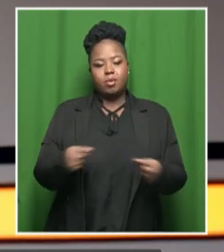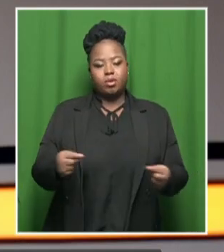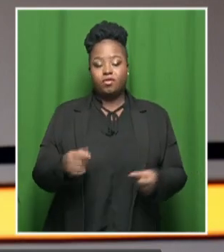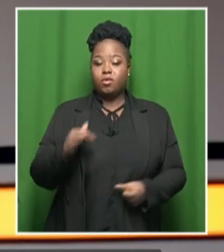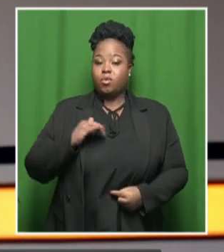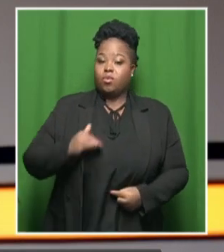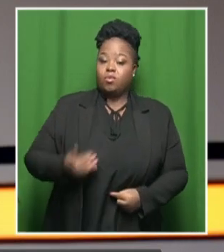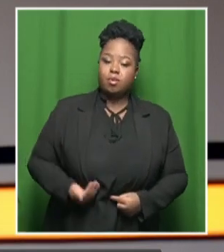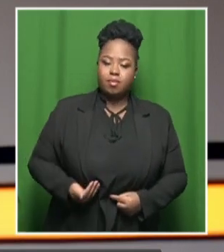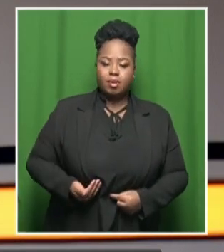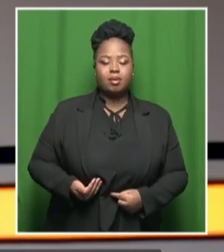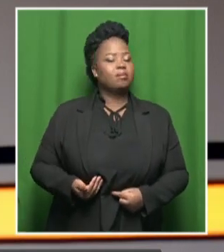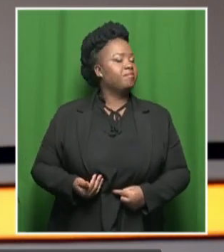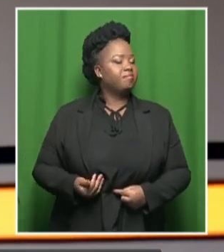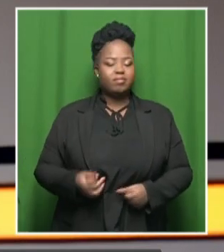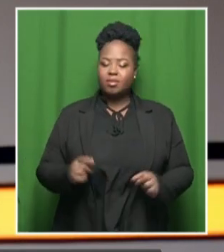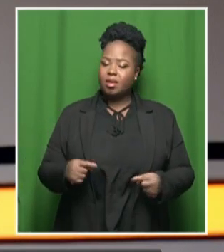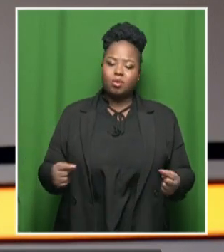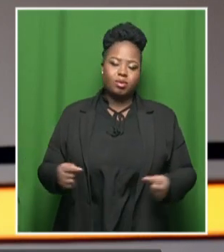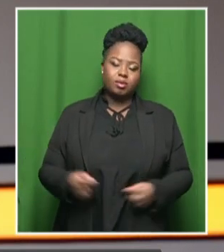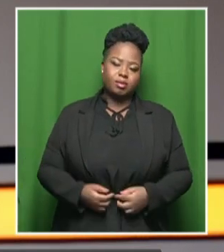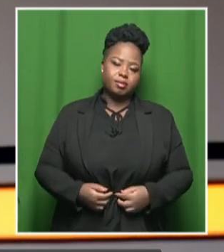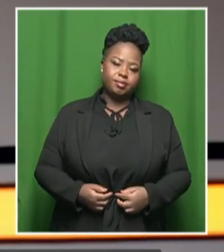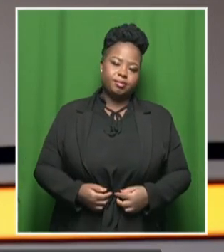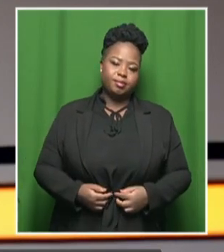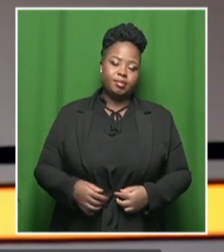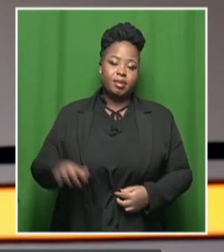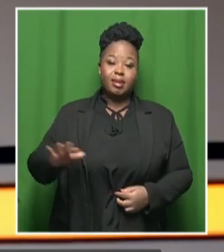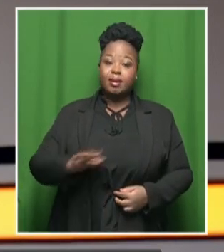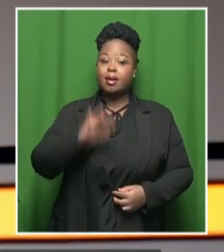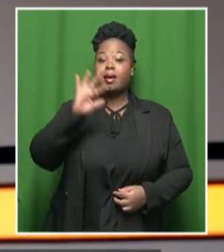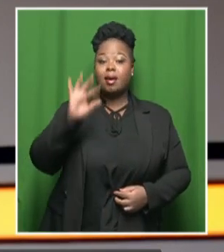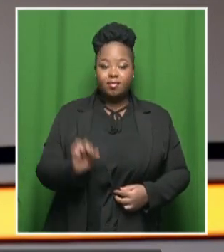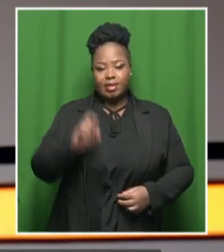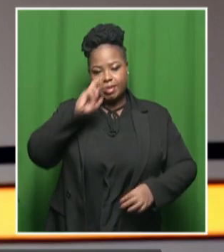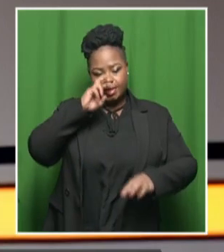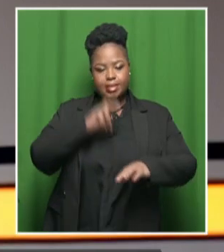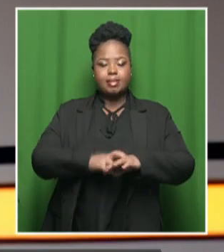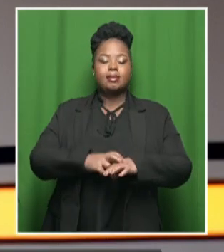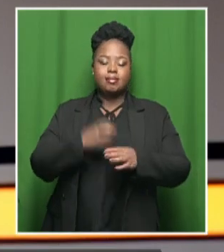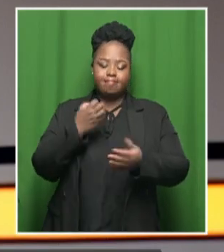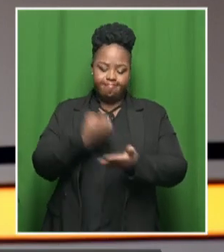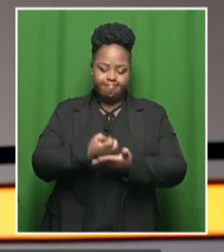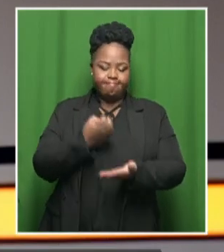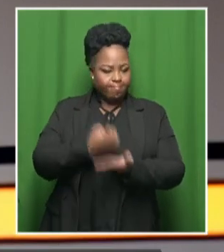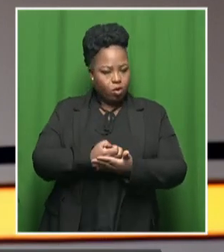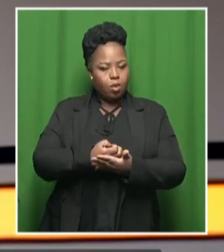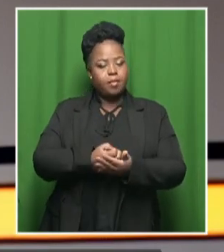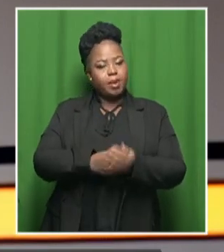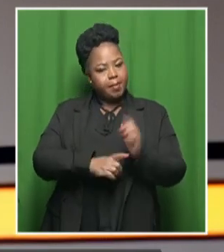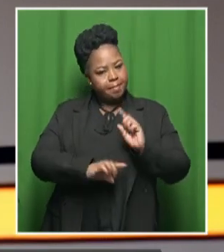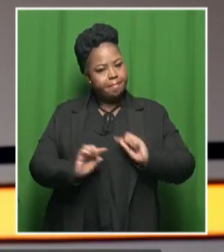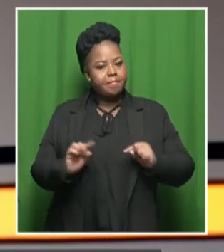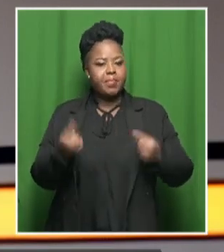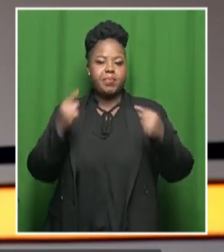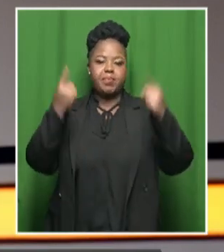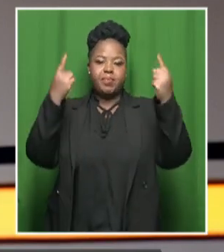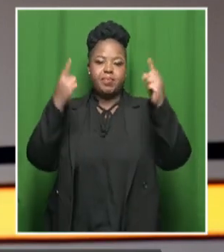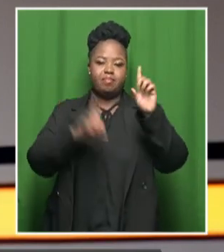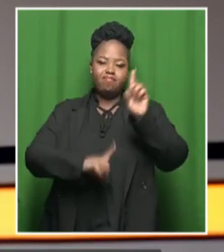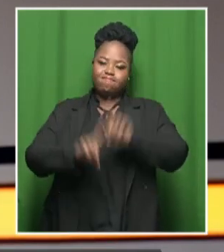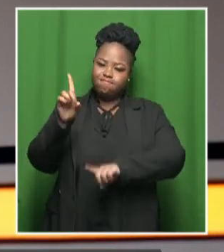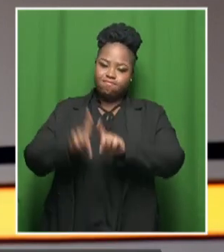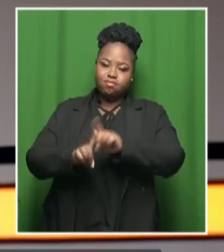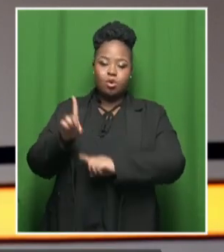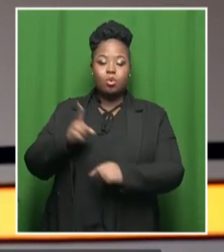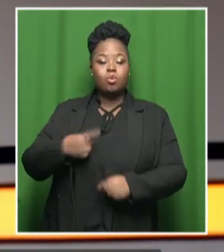And Africa needs economic prosperity. Africa needs to use its